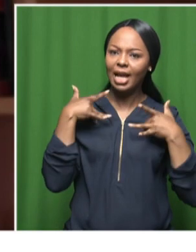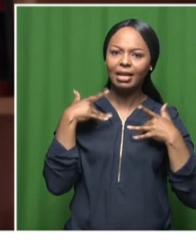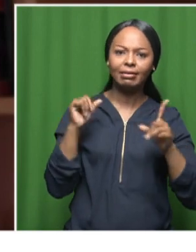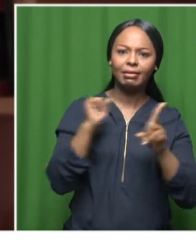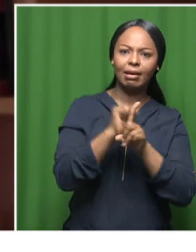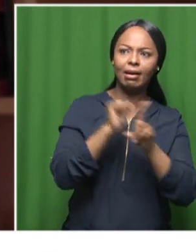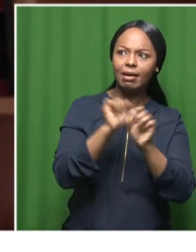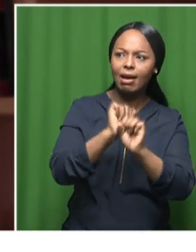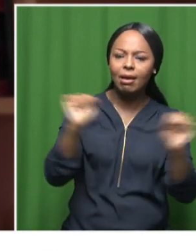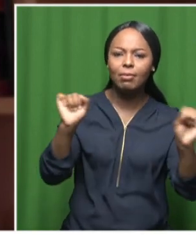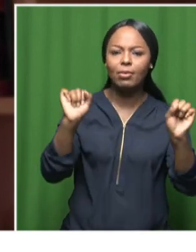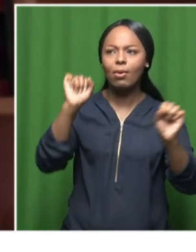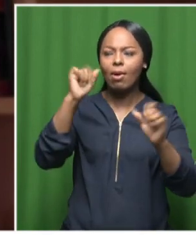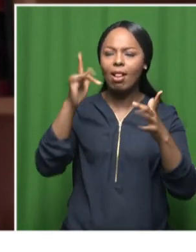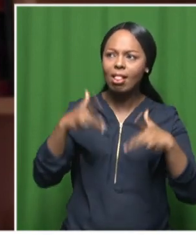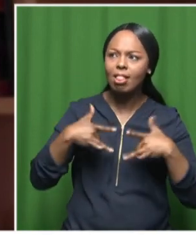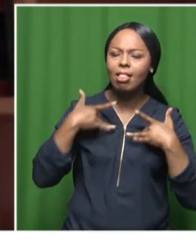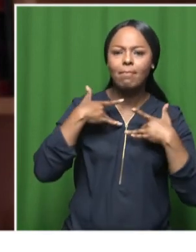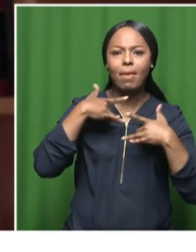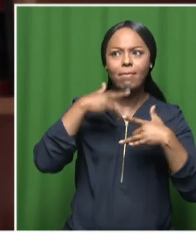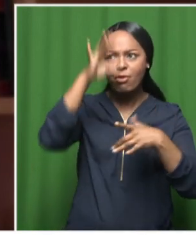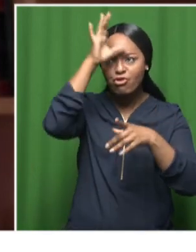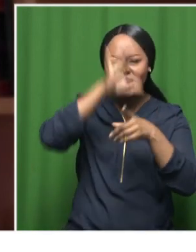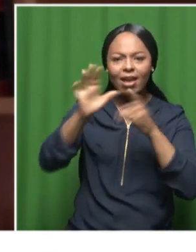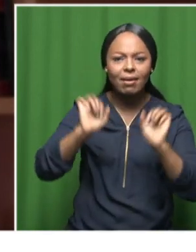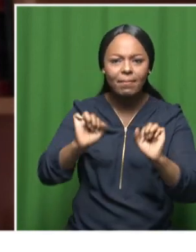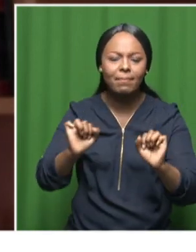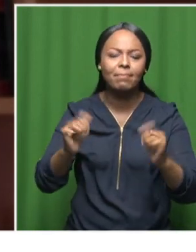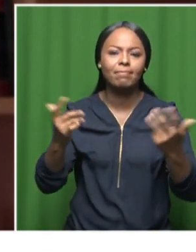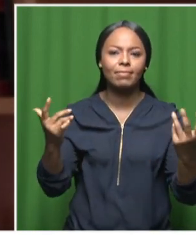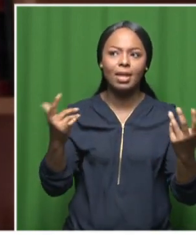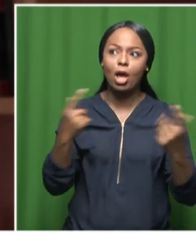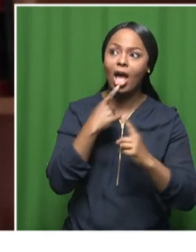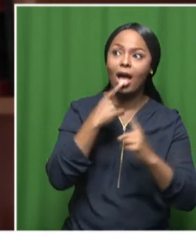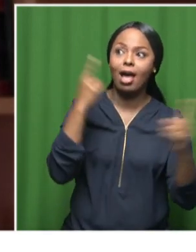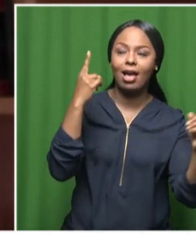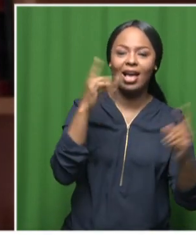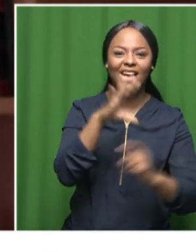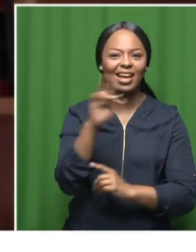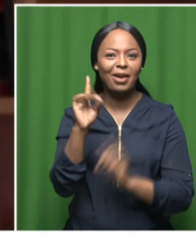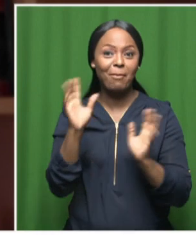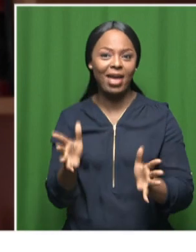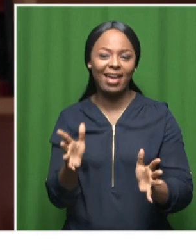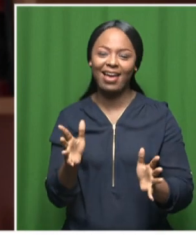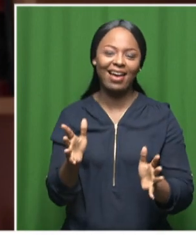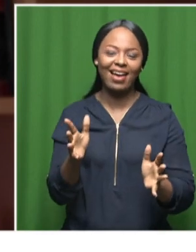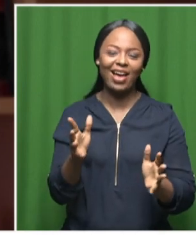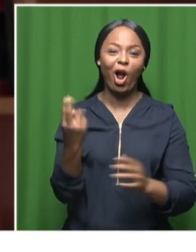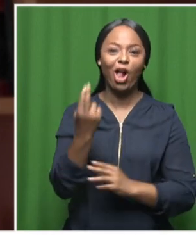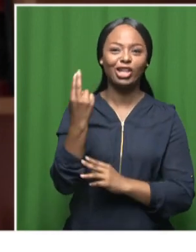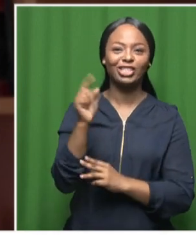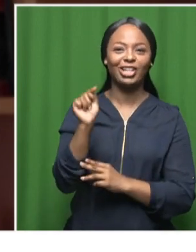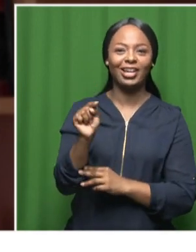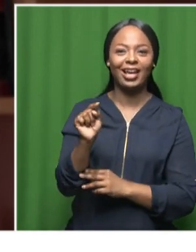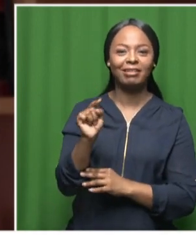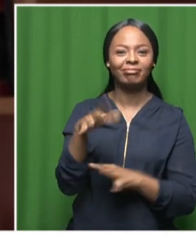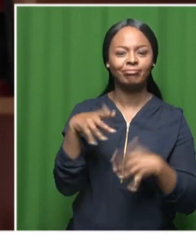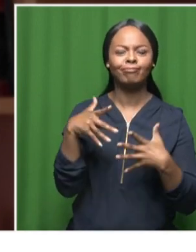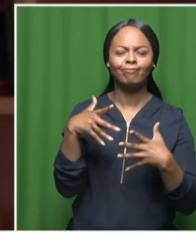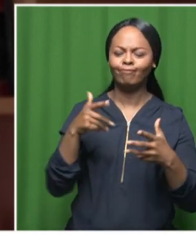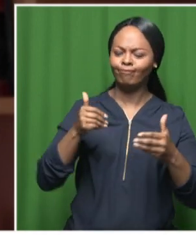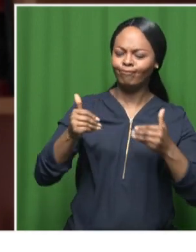careers, in the sense that not only are they releasing the albums, but they are also now taking charge